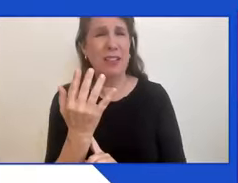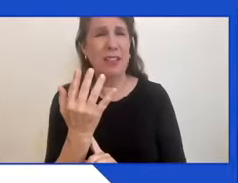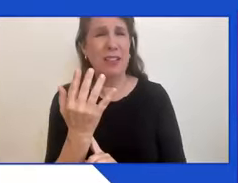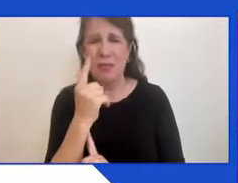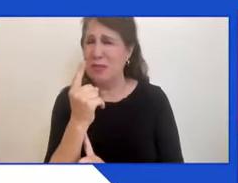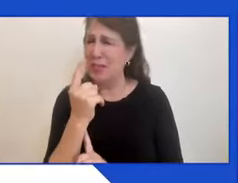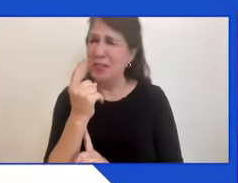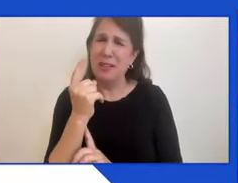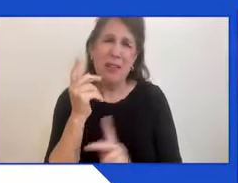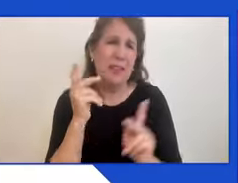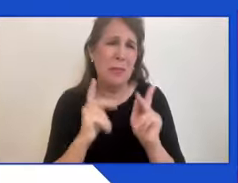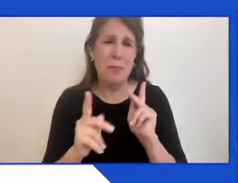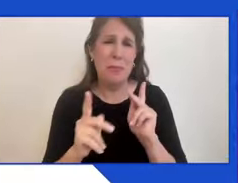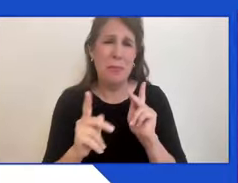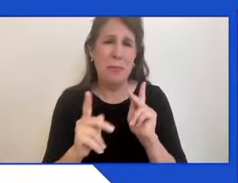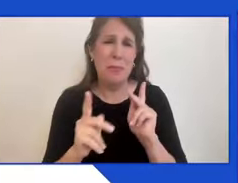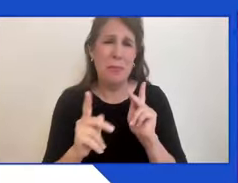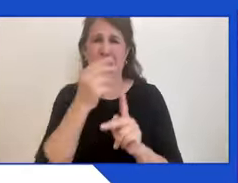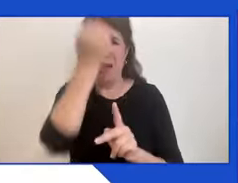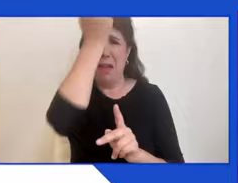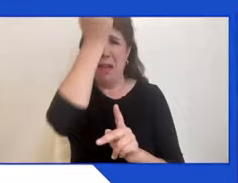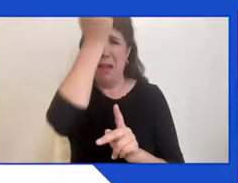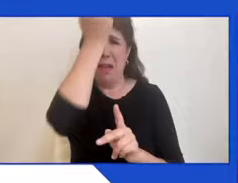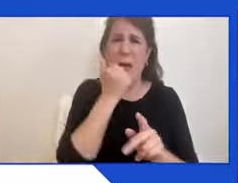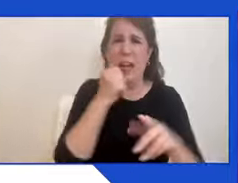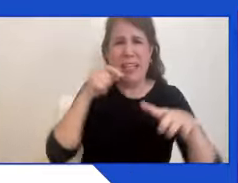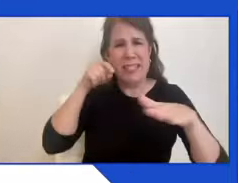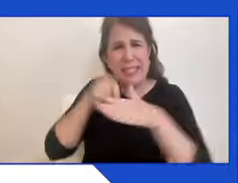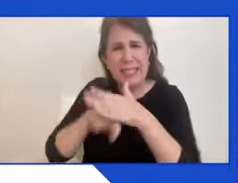because they were Jews. Sound familiar?